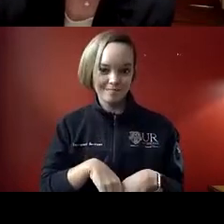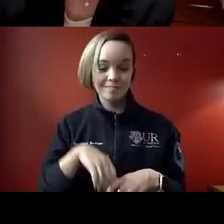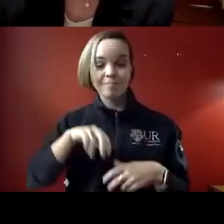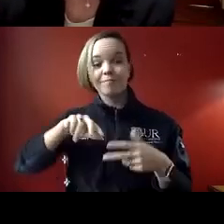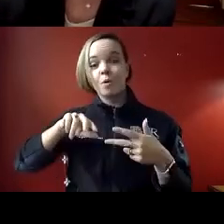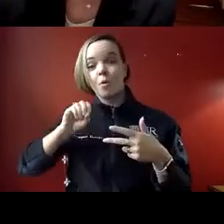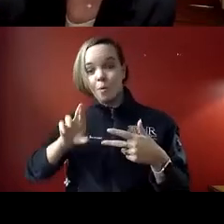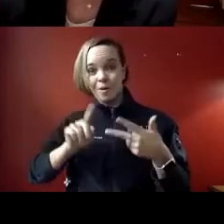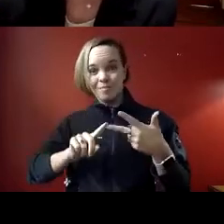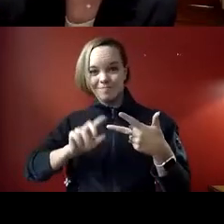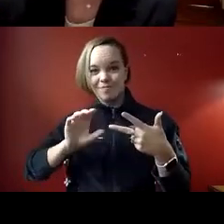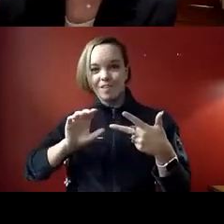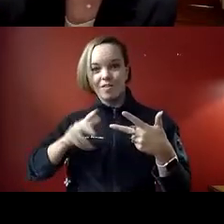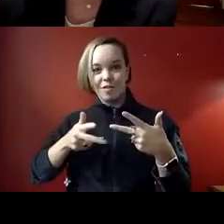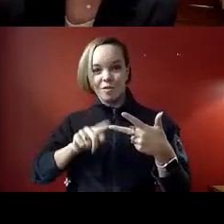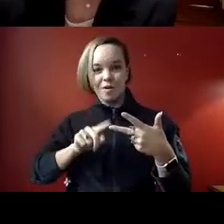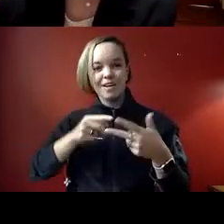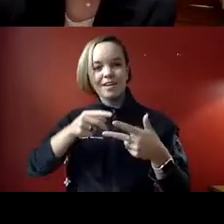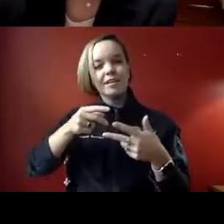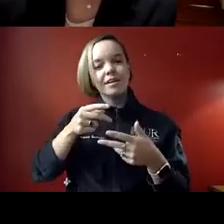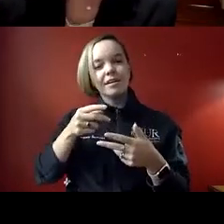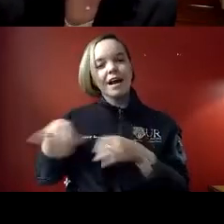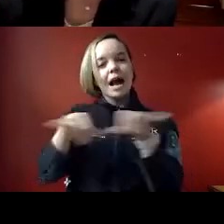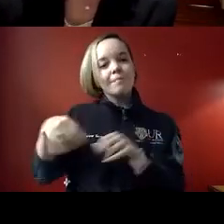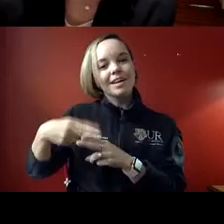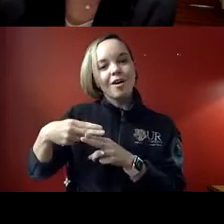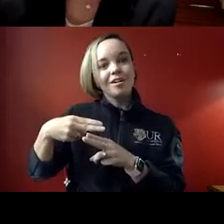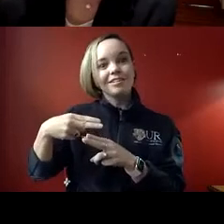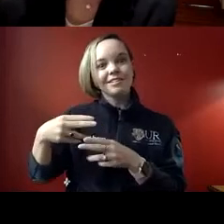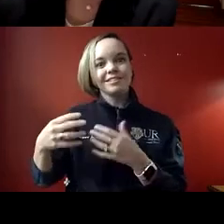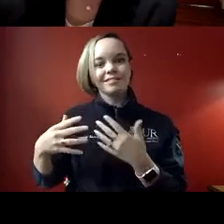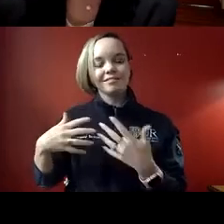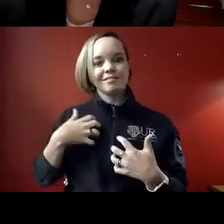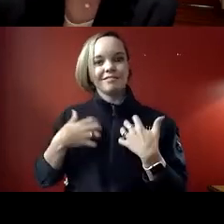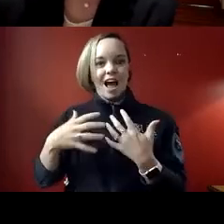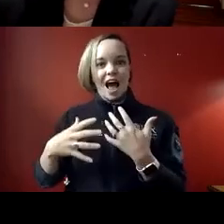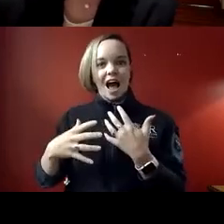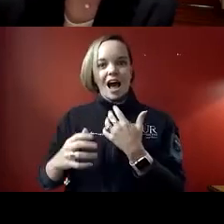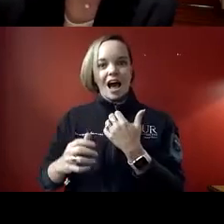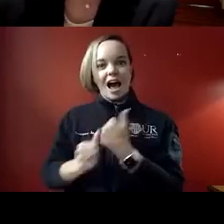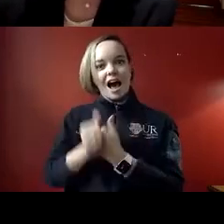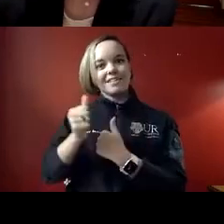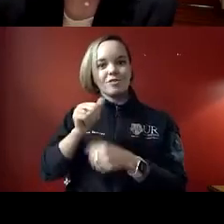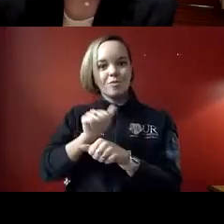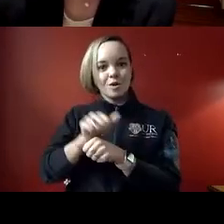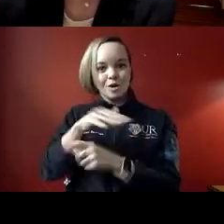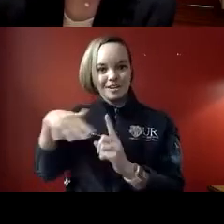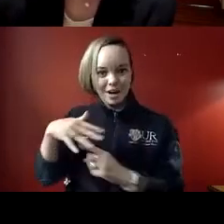what people call hostile work environment. So such conduct has the purpose or effect